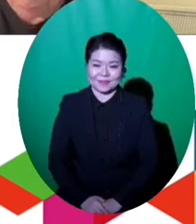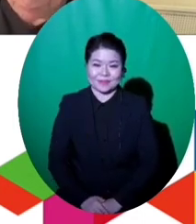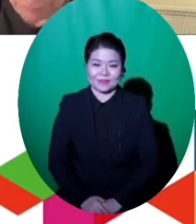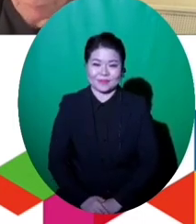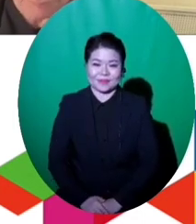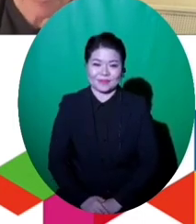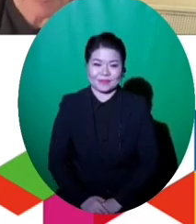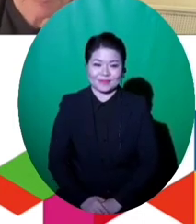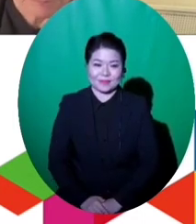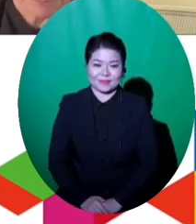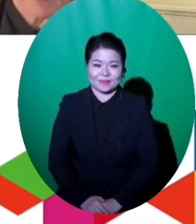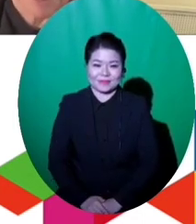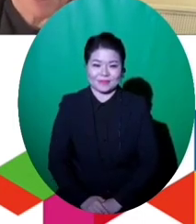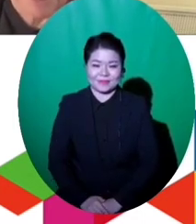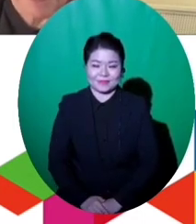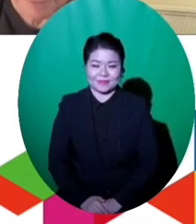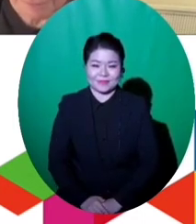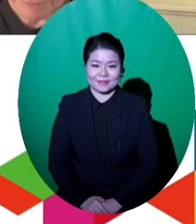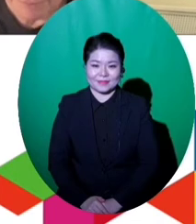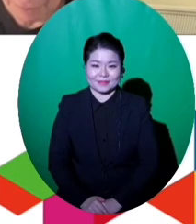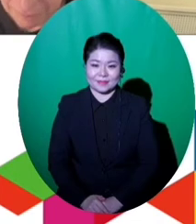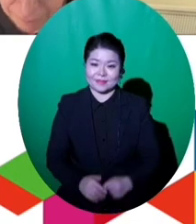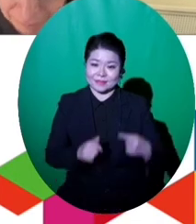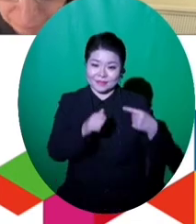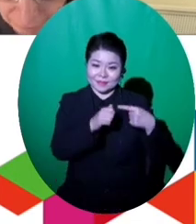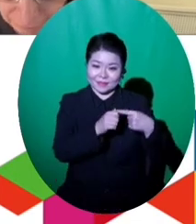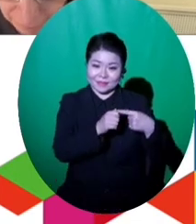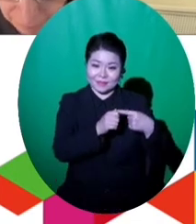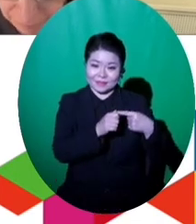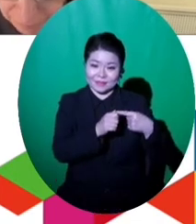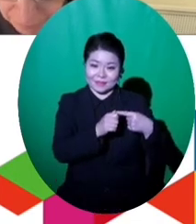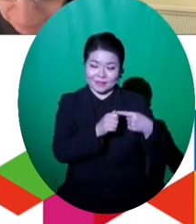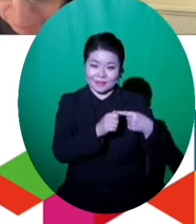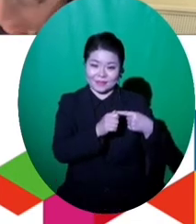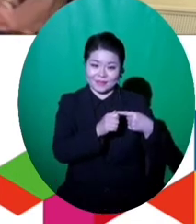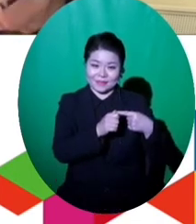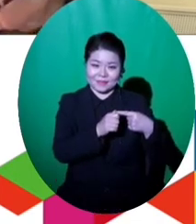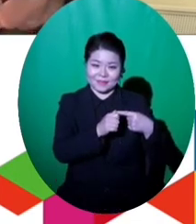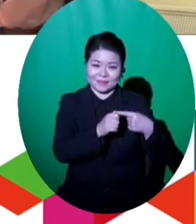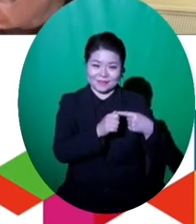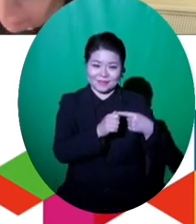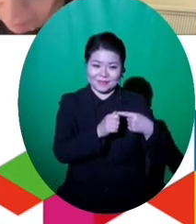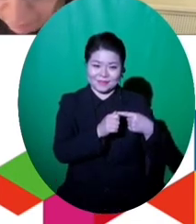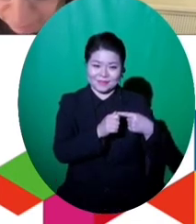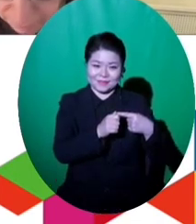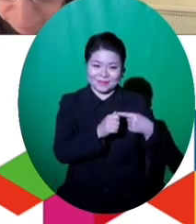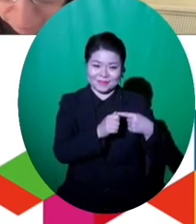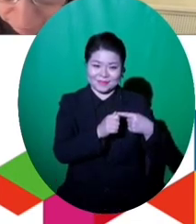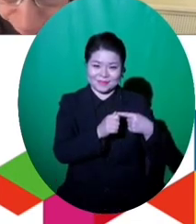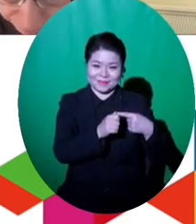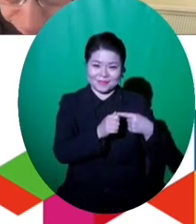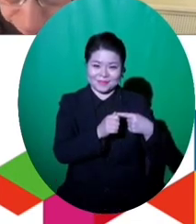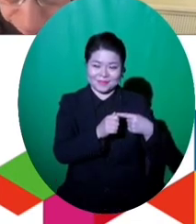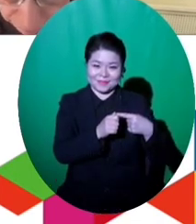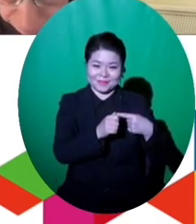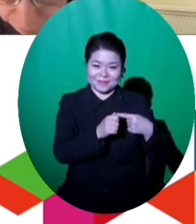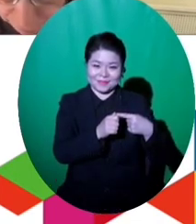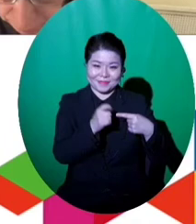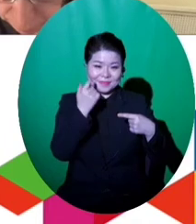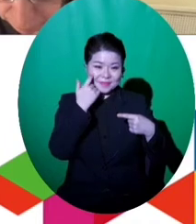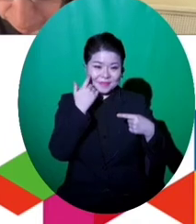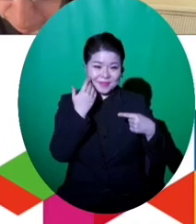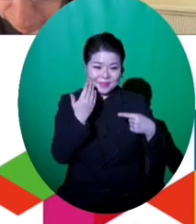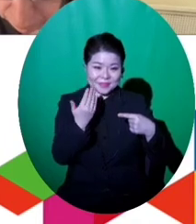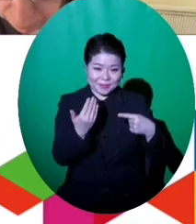this is the first questions to the Professor Folbre. And what do you think is the